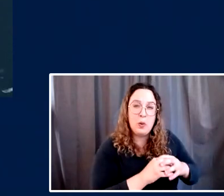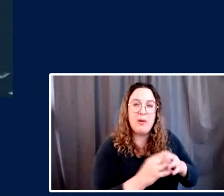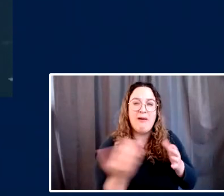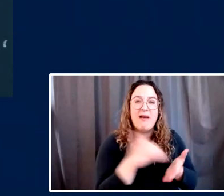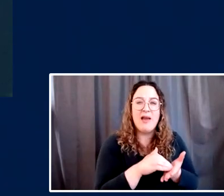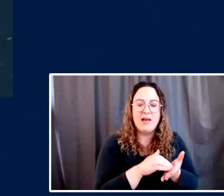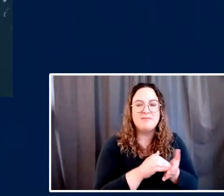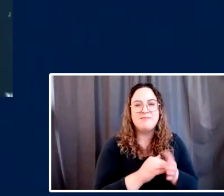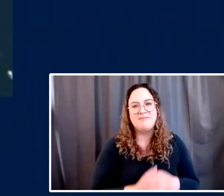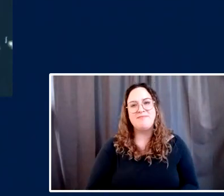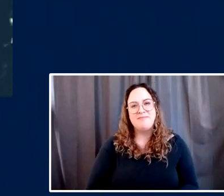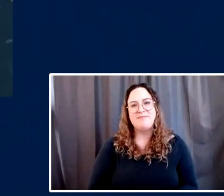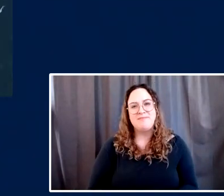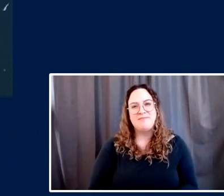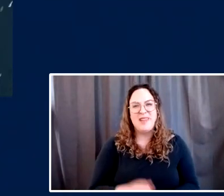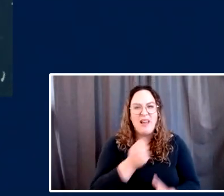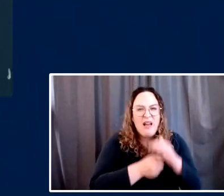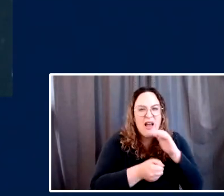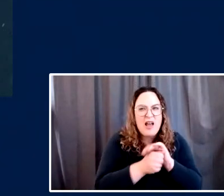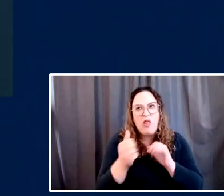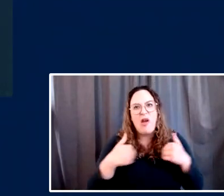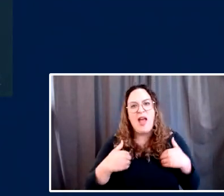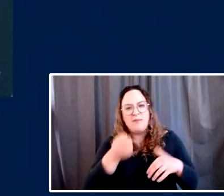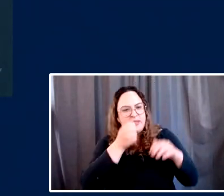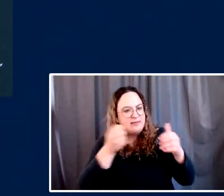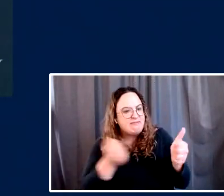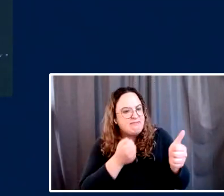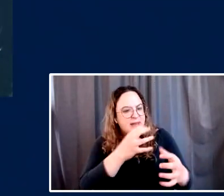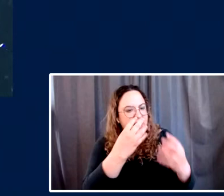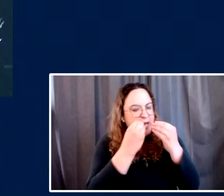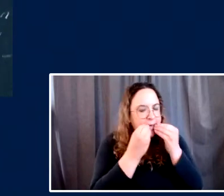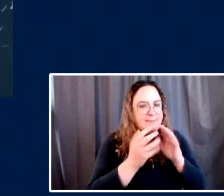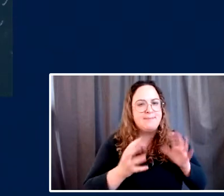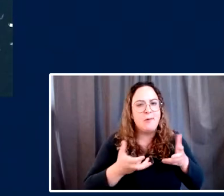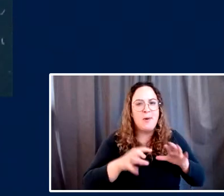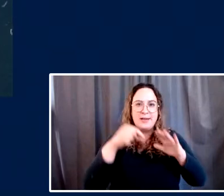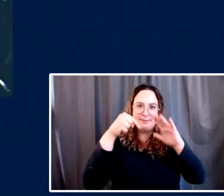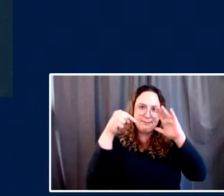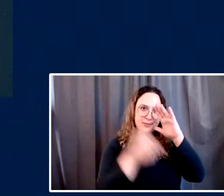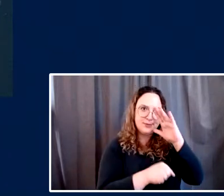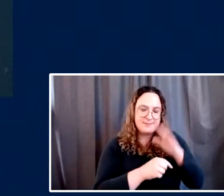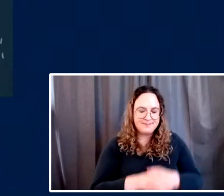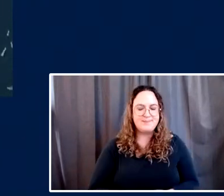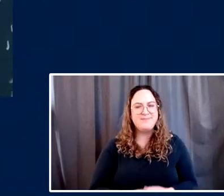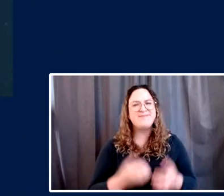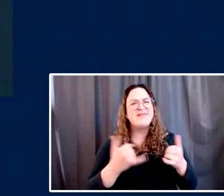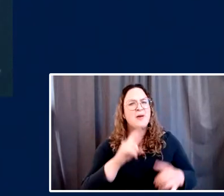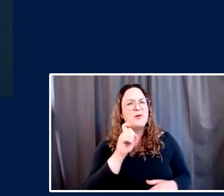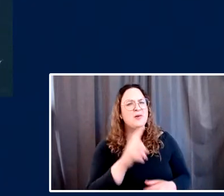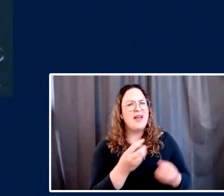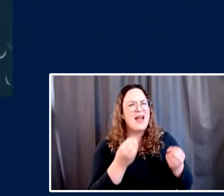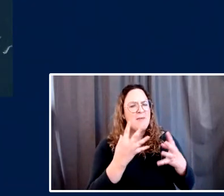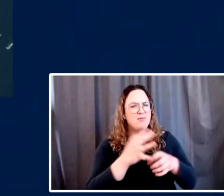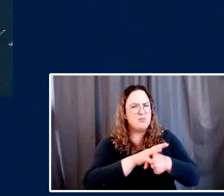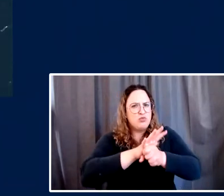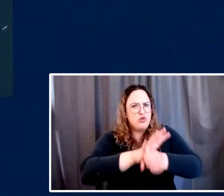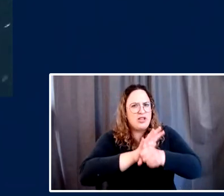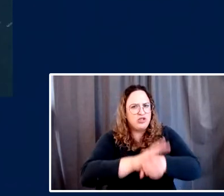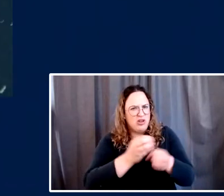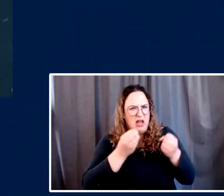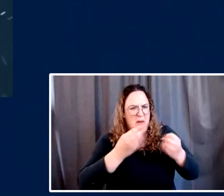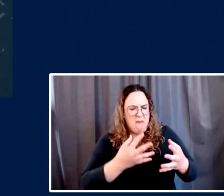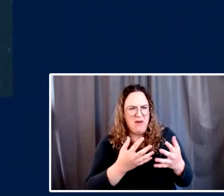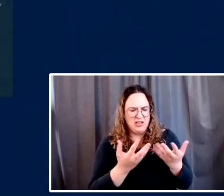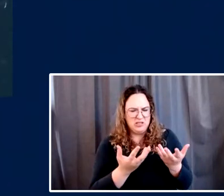And I'm just thinking back to how much pressure we know is down on these animals in the deep sea. What kind of challenges are